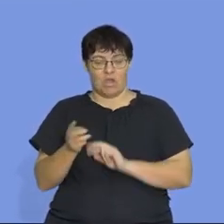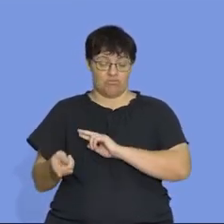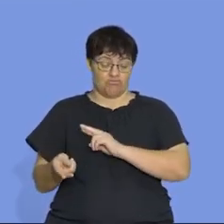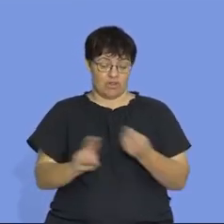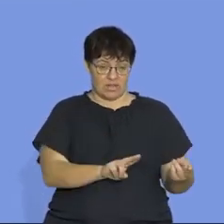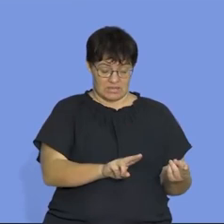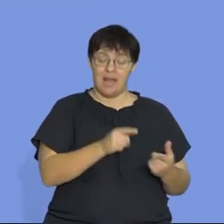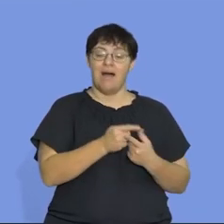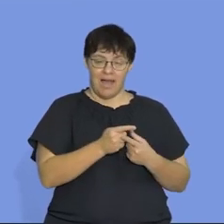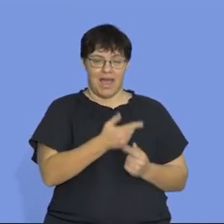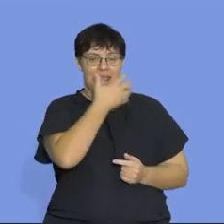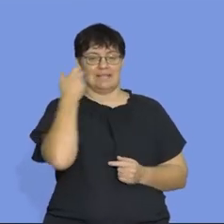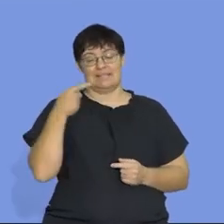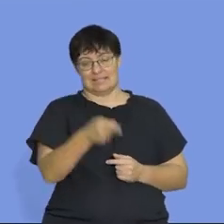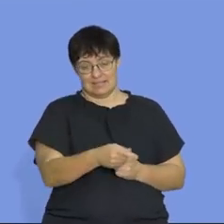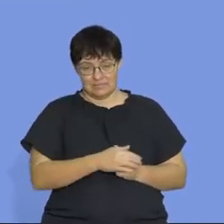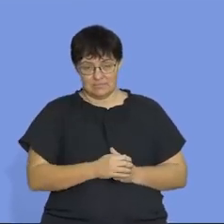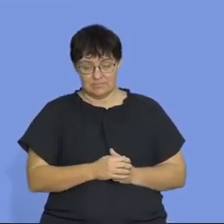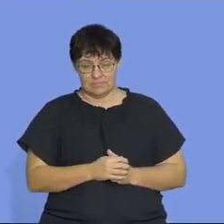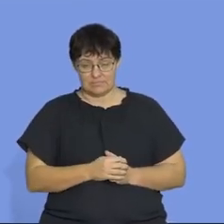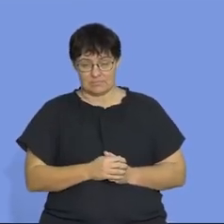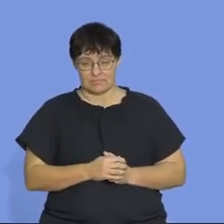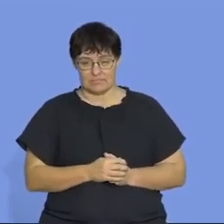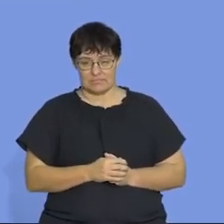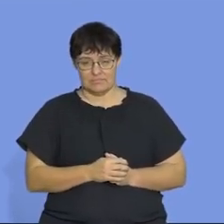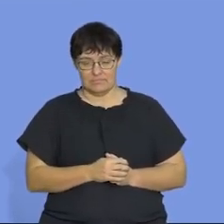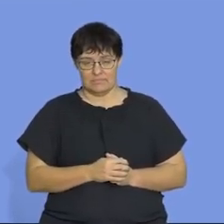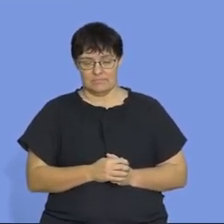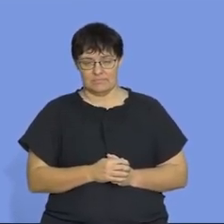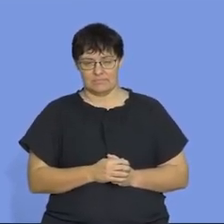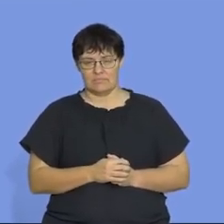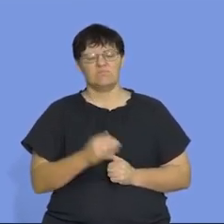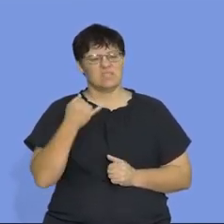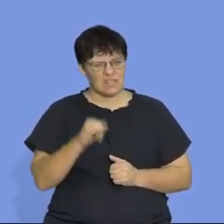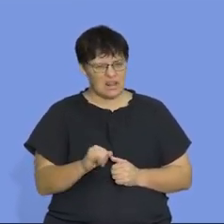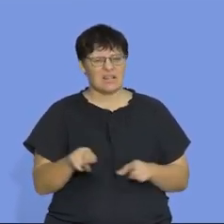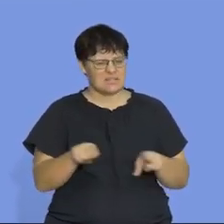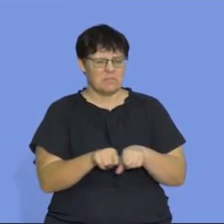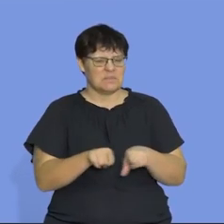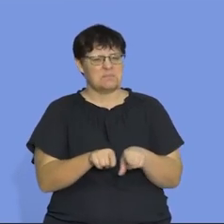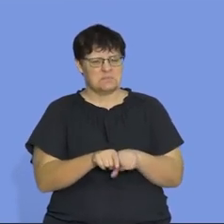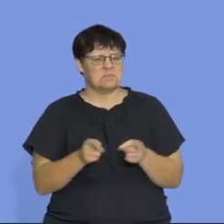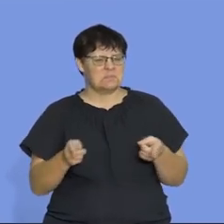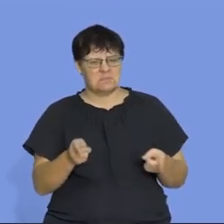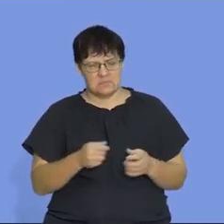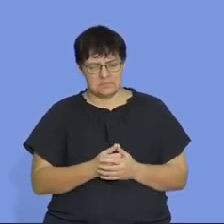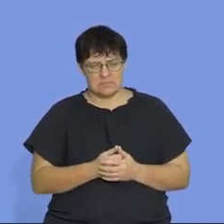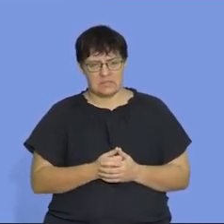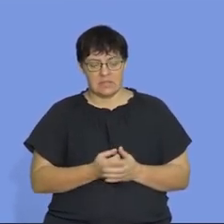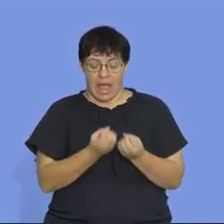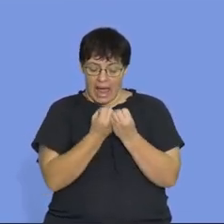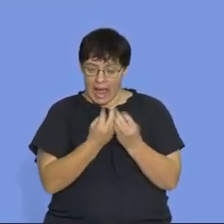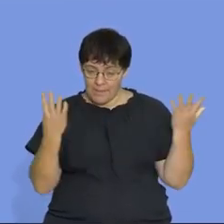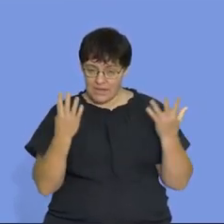can refer to enthalpy change as the heat of the reaction. We're still talking about the same thing, which is actually the amount of